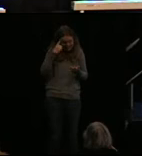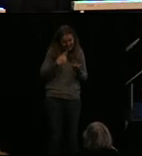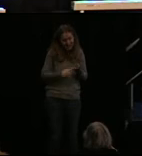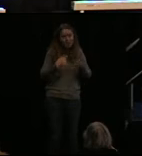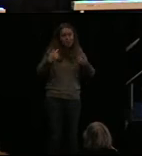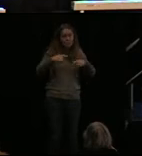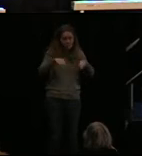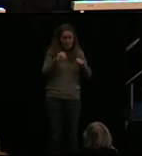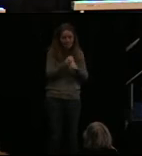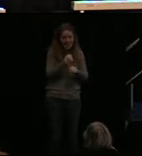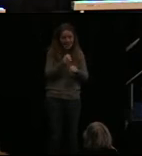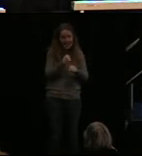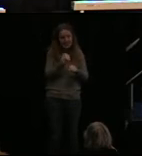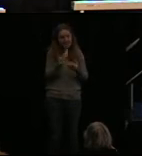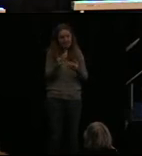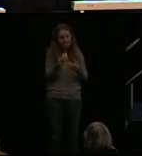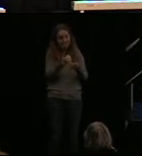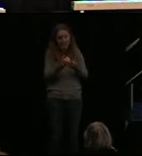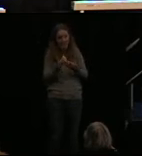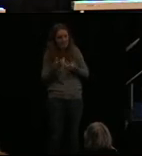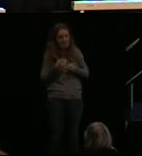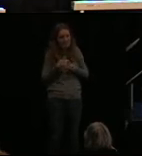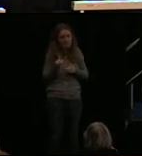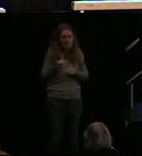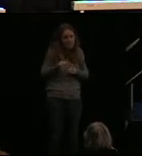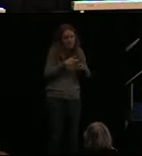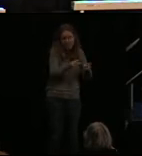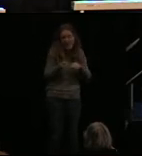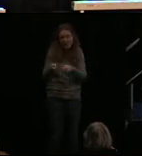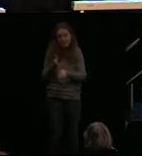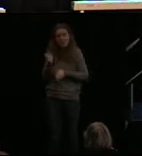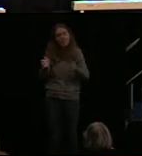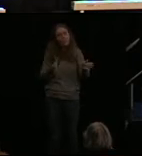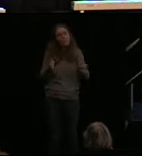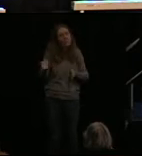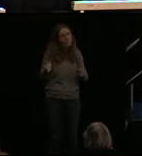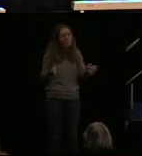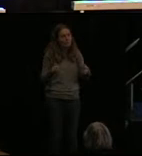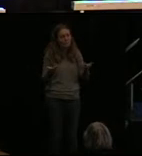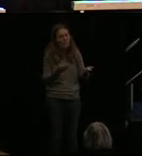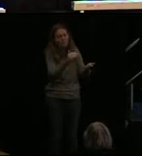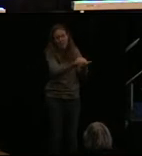path, which way we end up, where we land. And